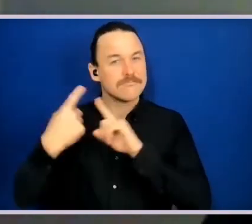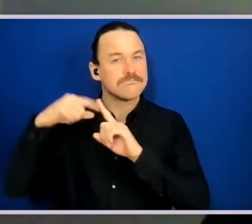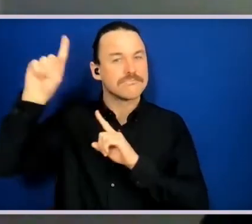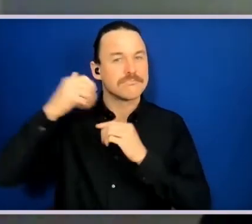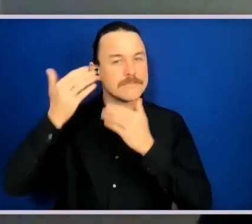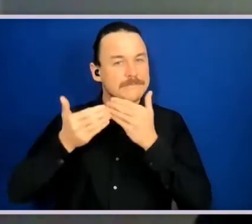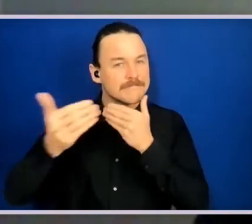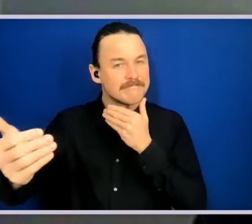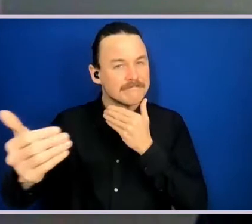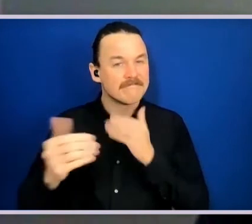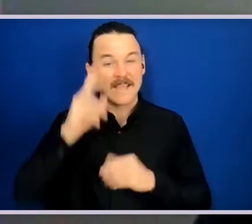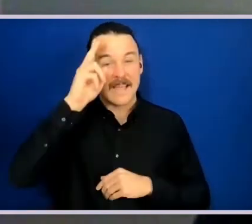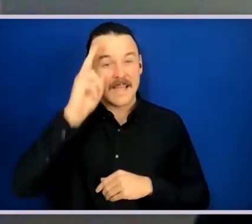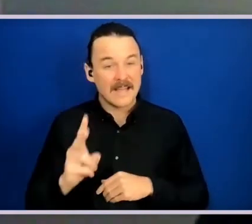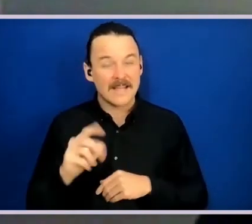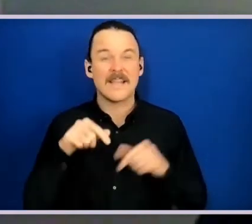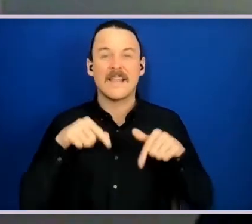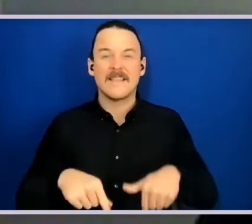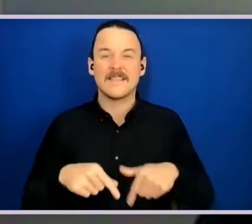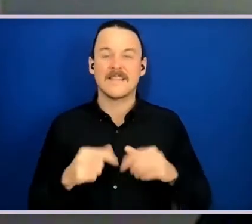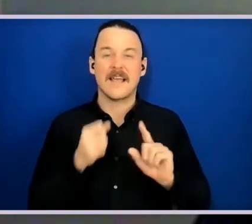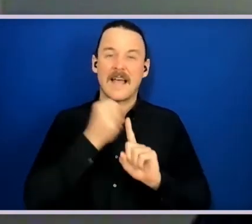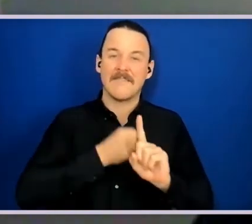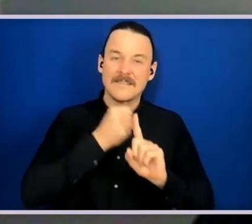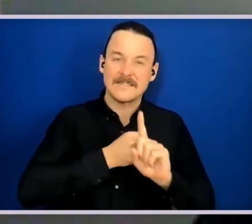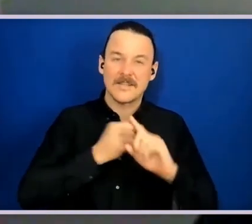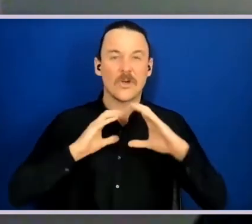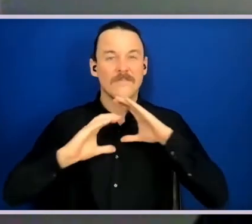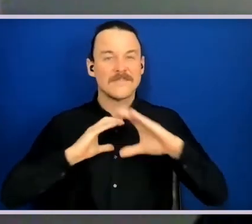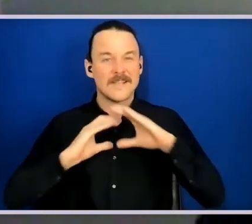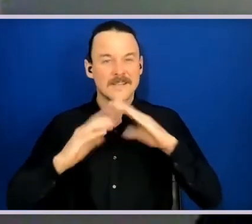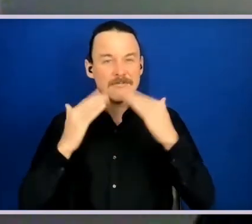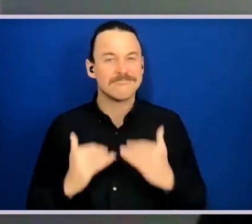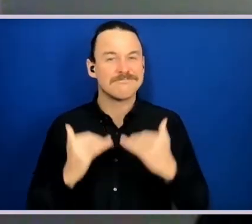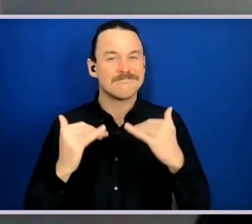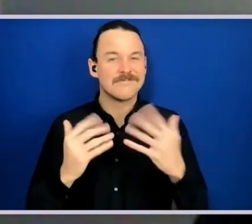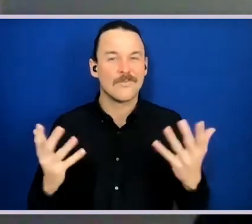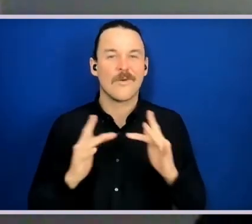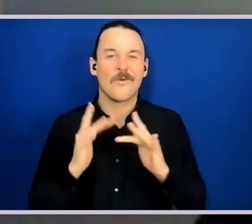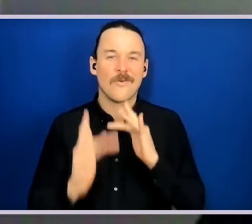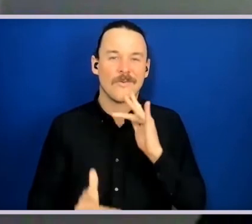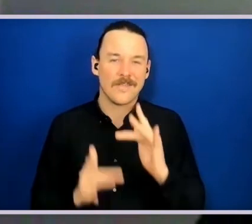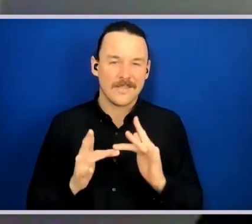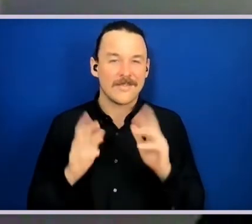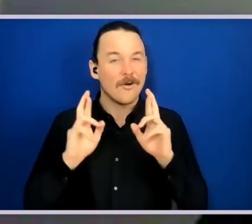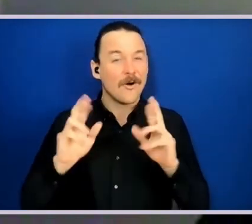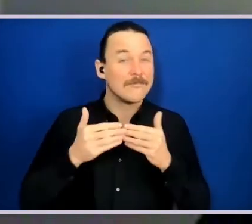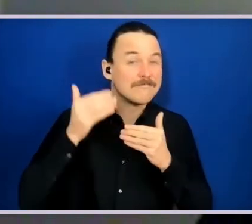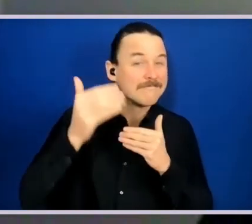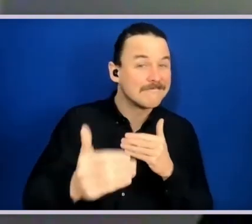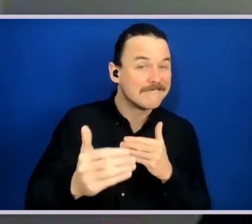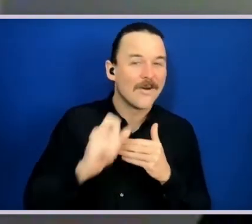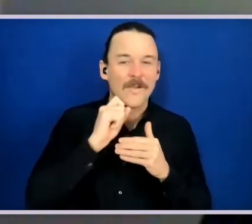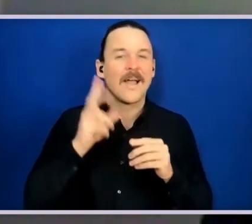online. We hope that at some stage you'll be able to deliver the series face-to-face when it's safe to do so in an inclusive